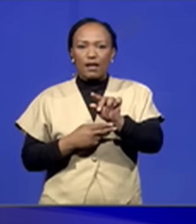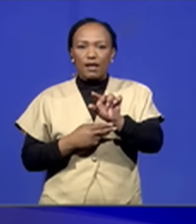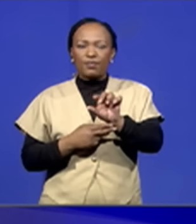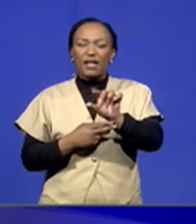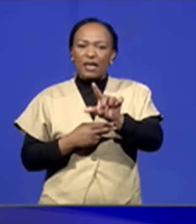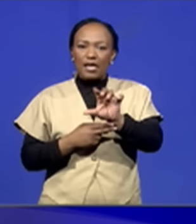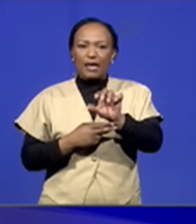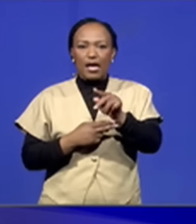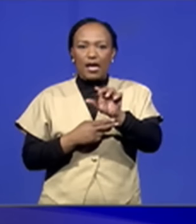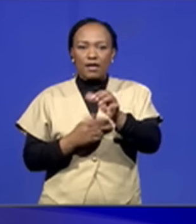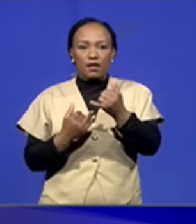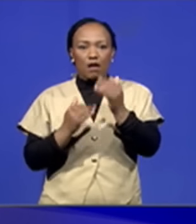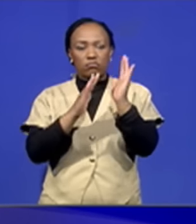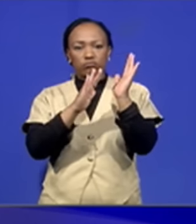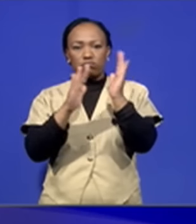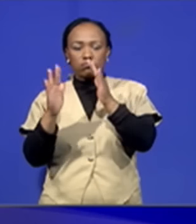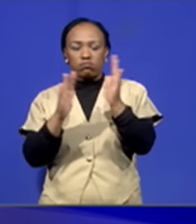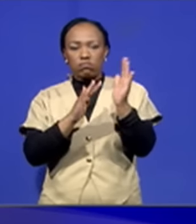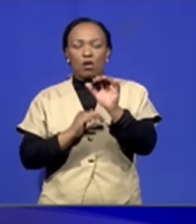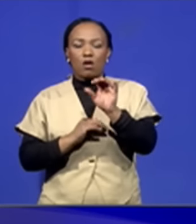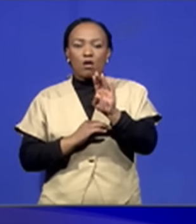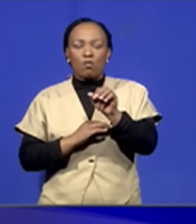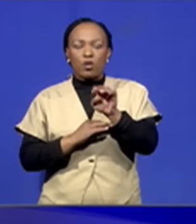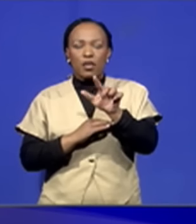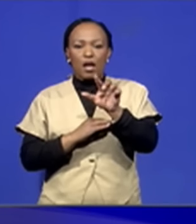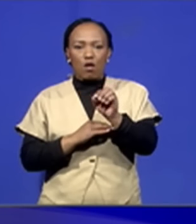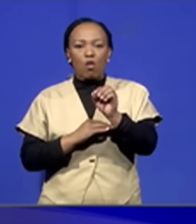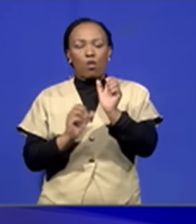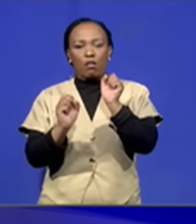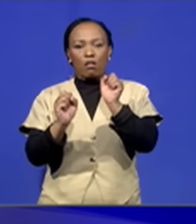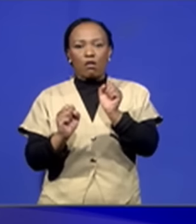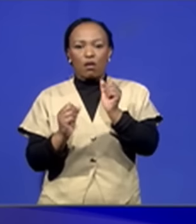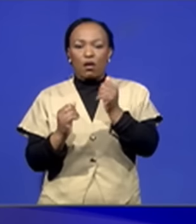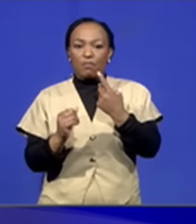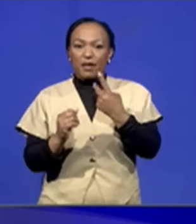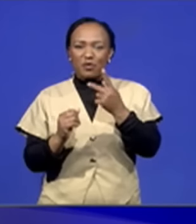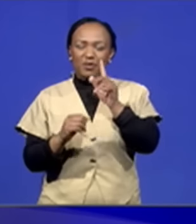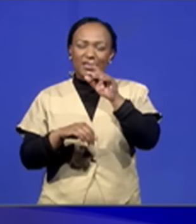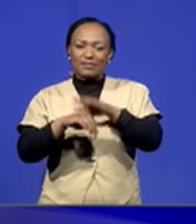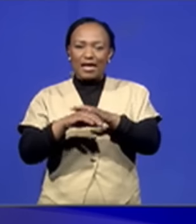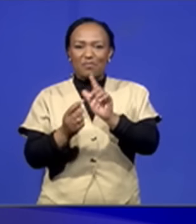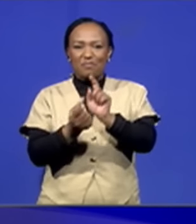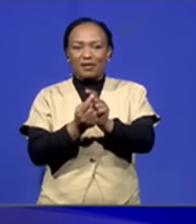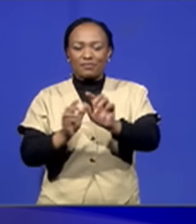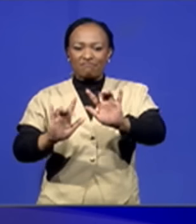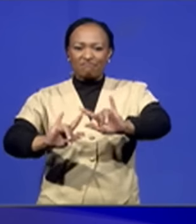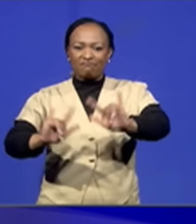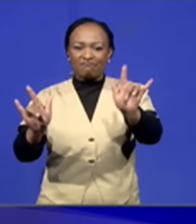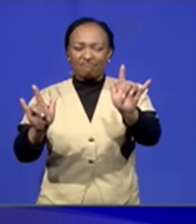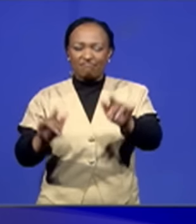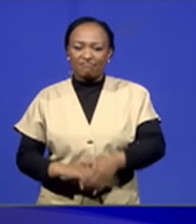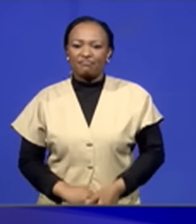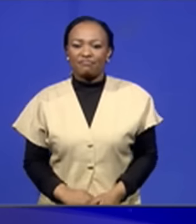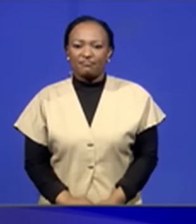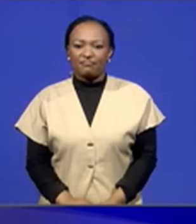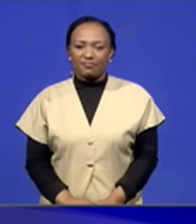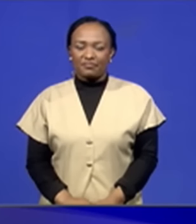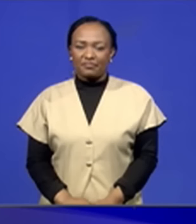hae ga jana ke go tlogela le boinelo mo lebimang ka tsa maemo a bosa. Nna le wena a re kopane gape mo nakong e tlang. Sala sentle.